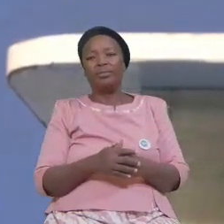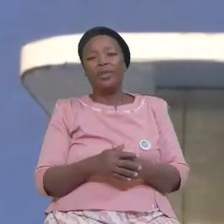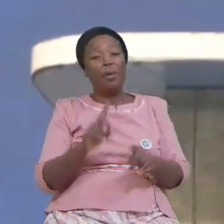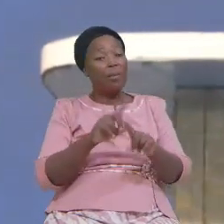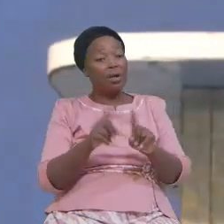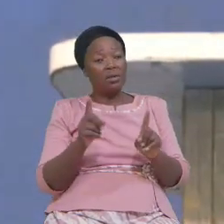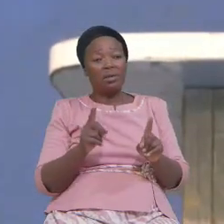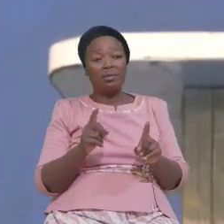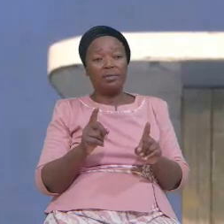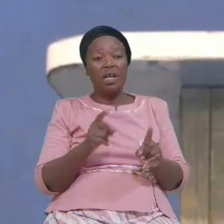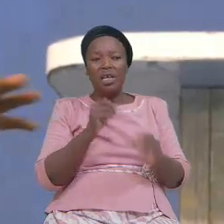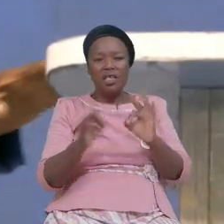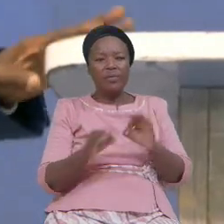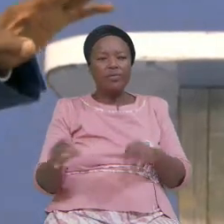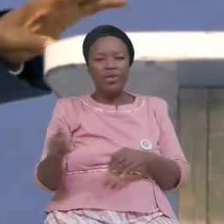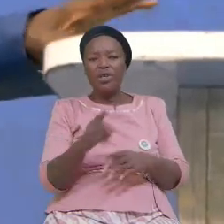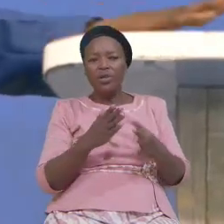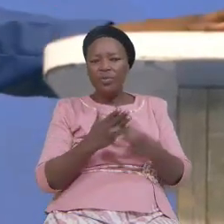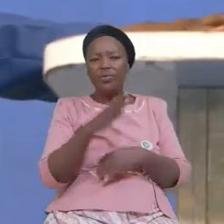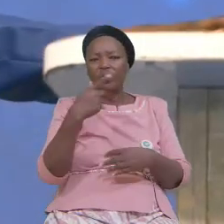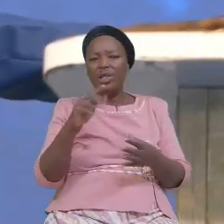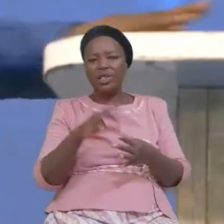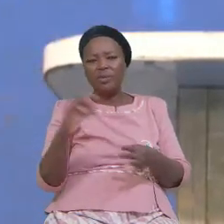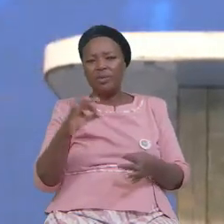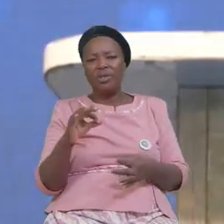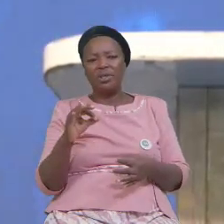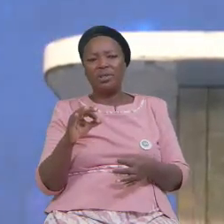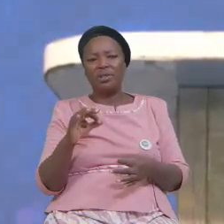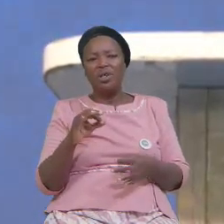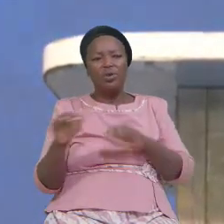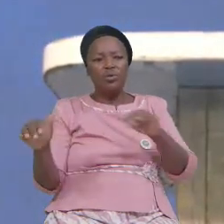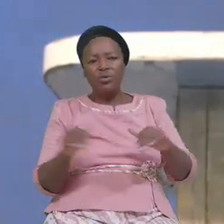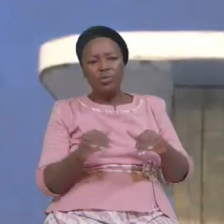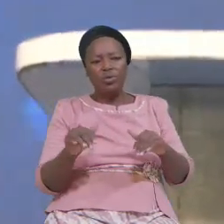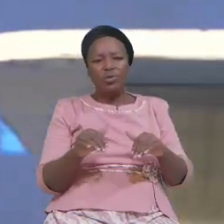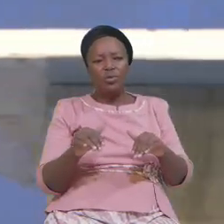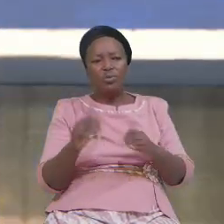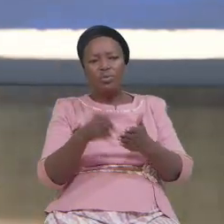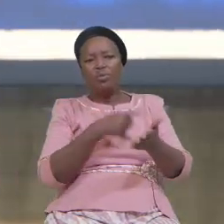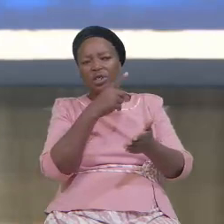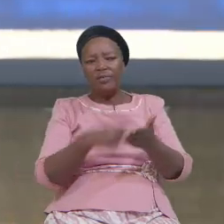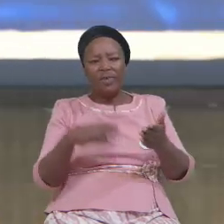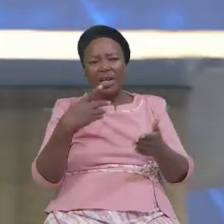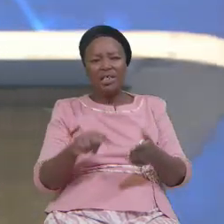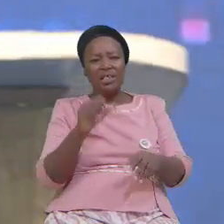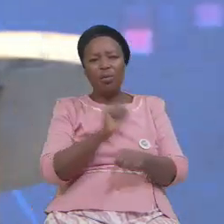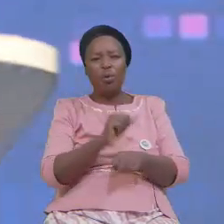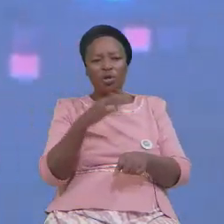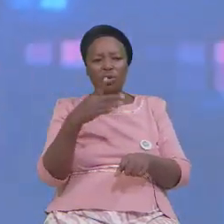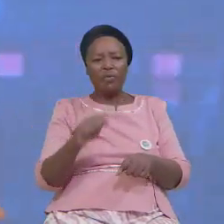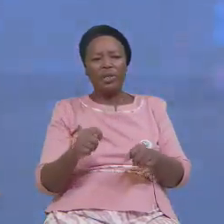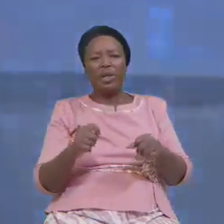But if ye through the Spirit do mortify the deeds of the